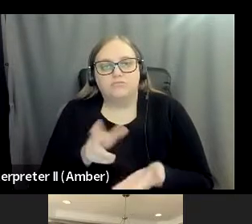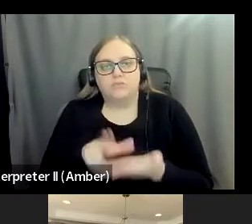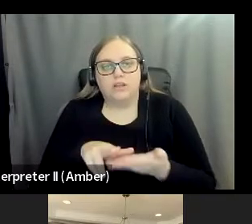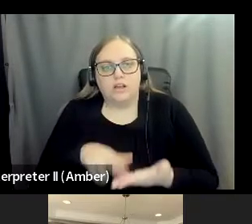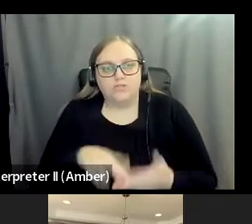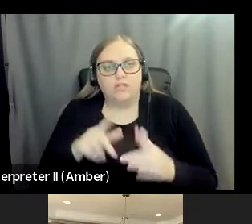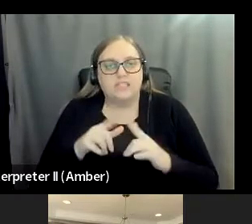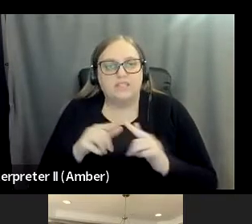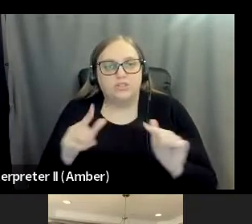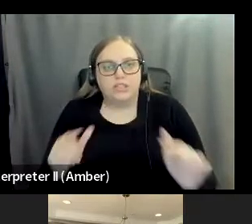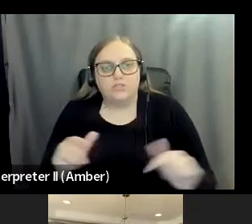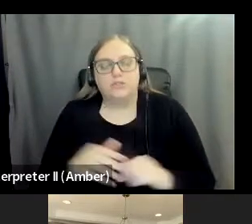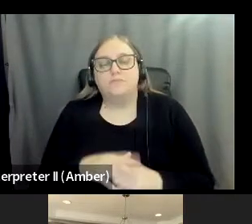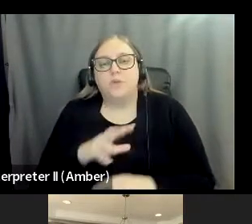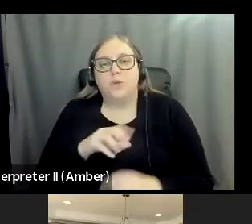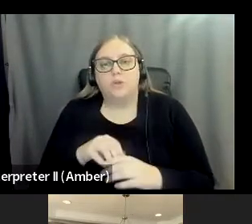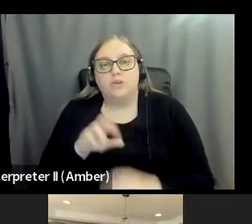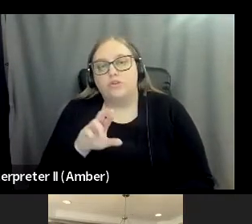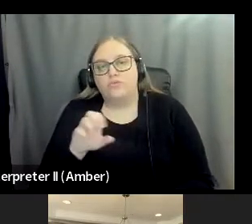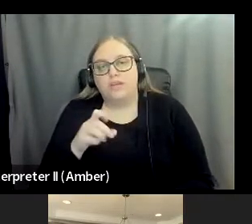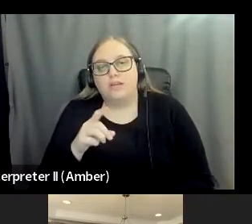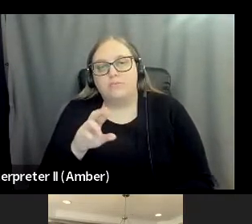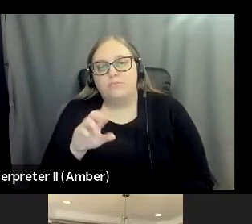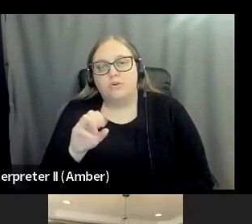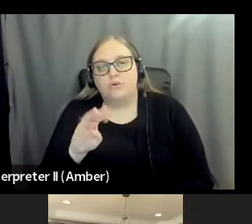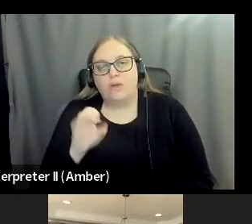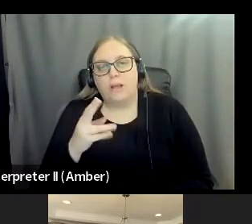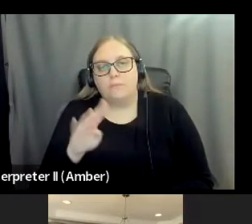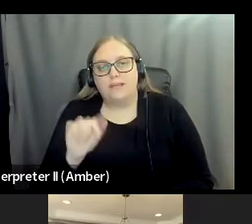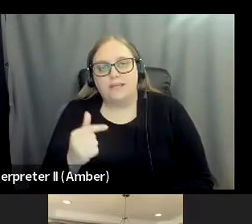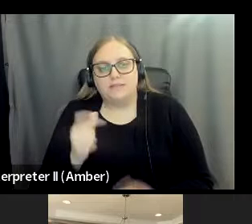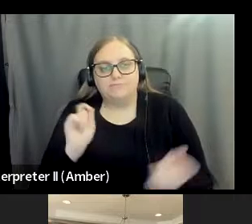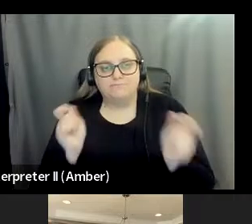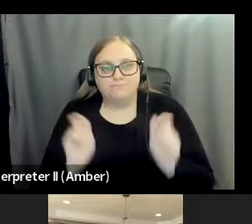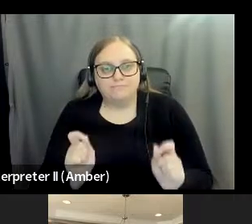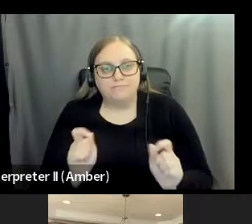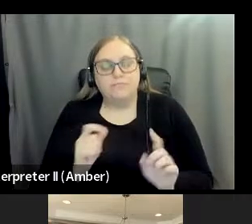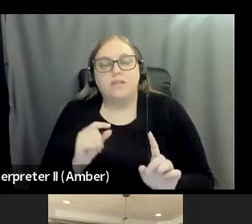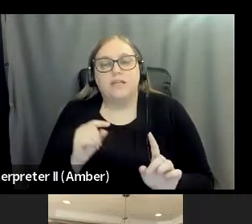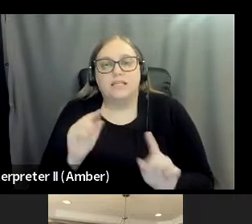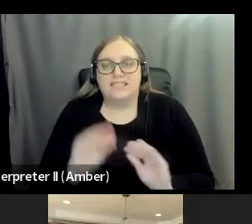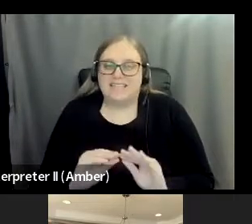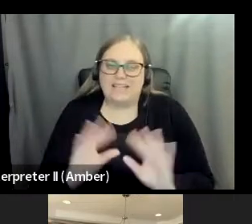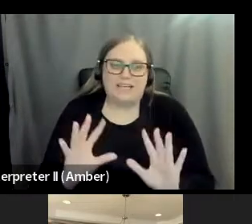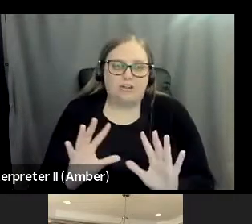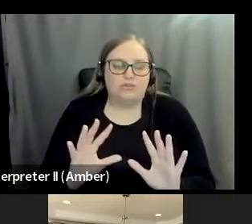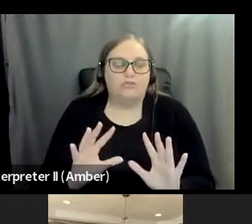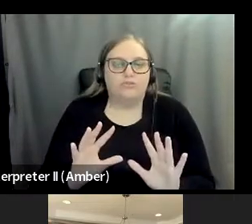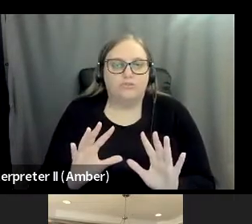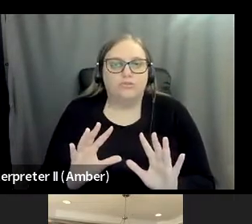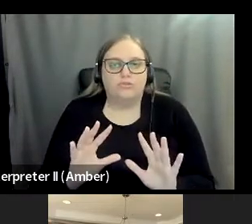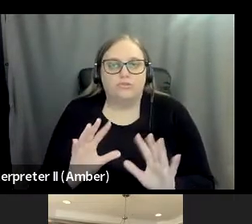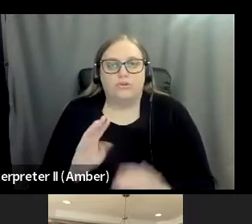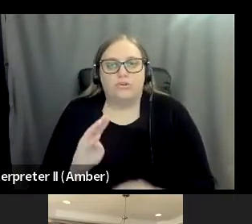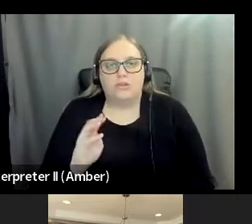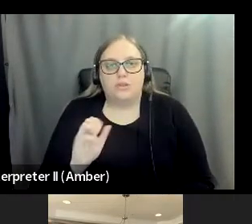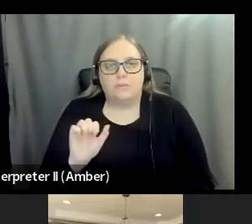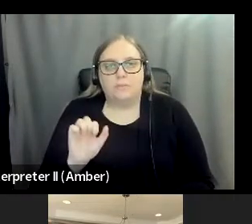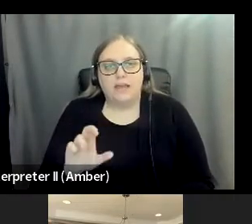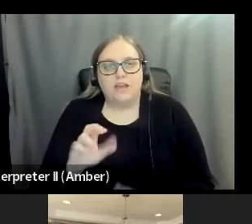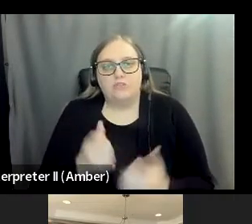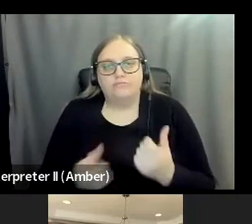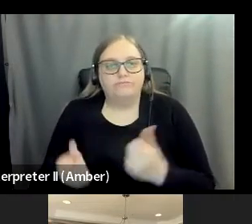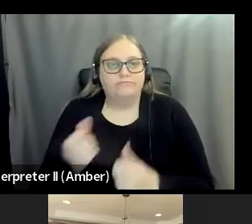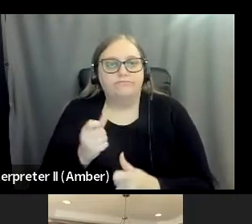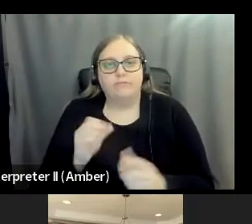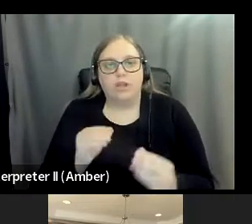cetera, including reprogramming. And it's clear that what the mayor or the executive office